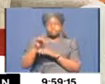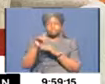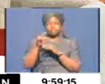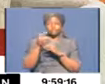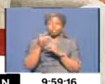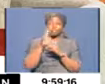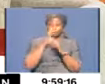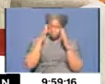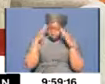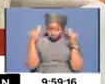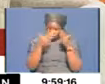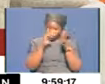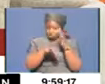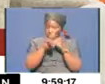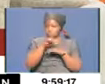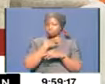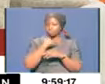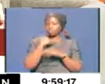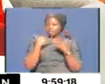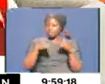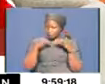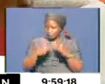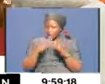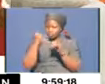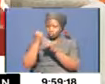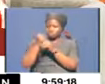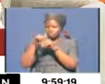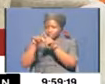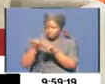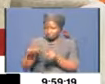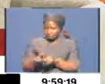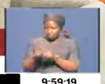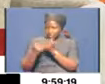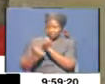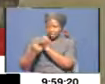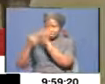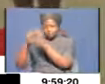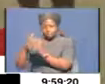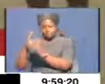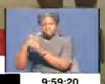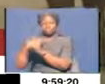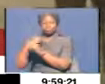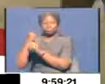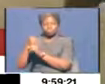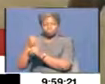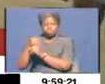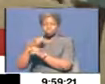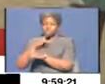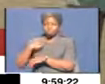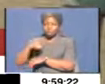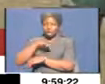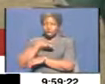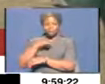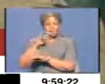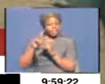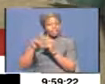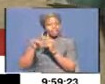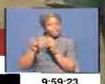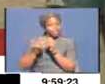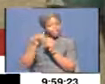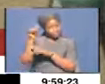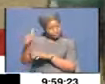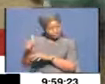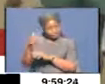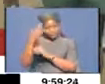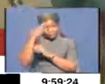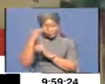want the players to do and the fans to do. We are too far away, because if we want our